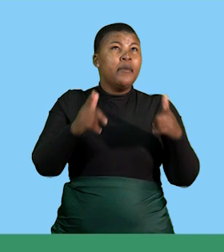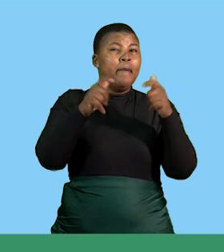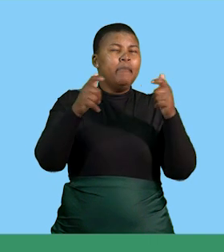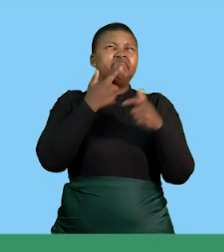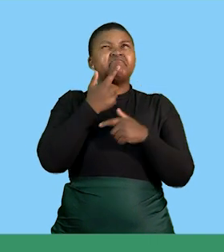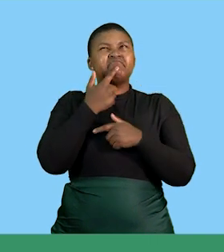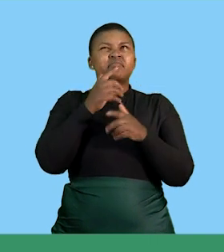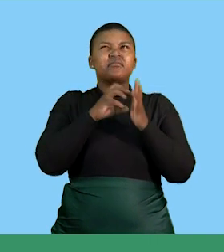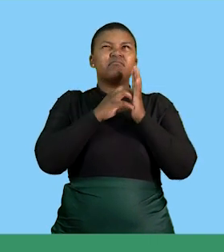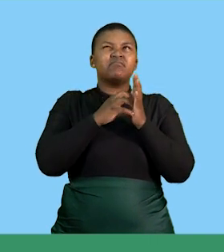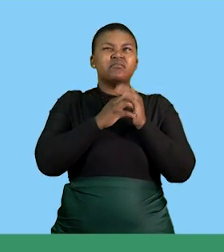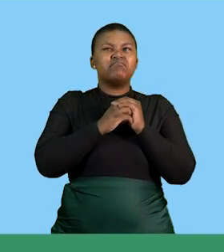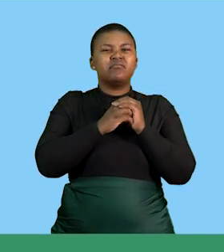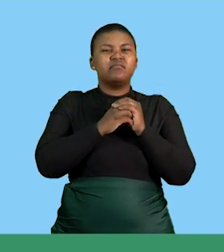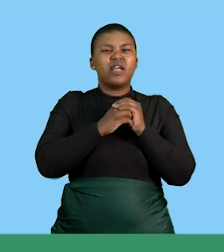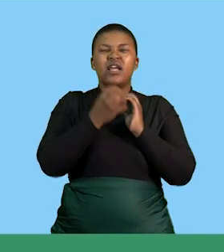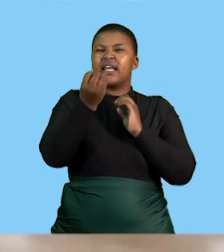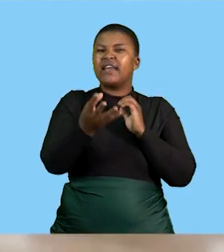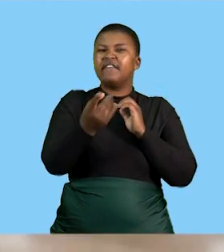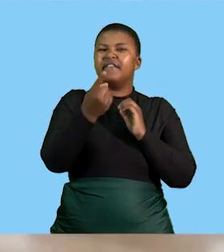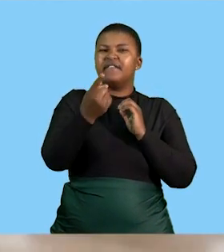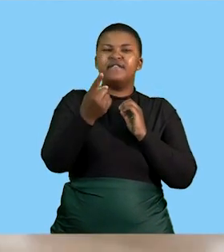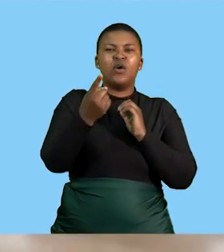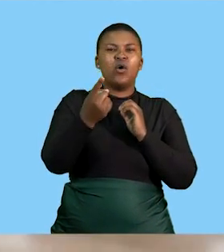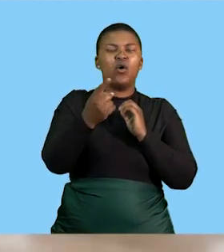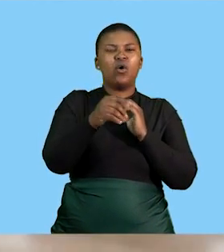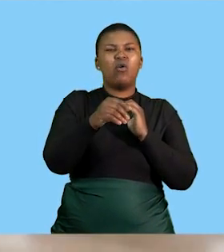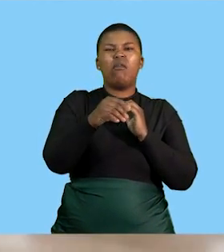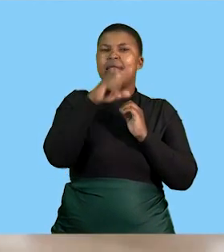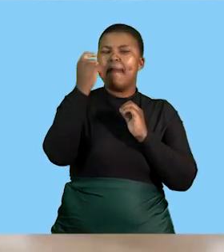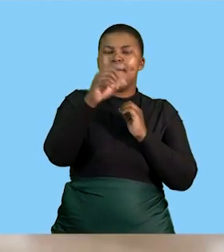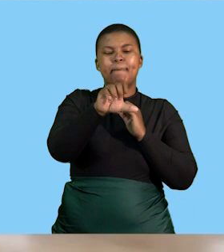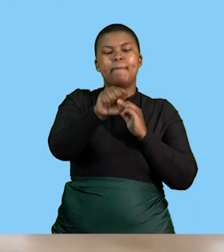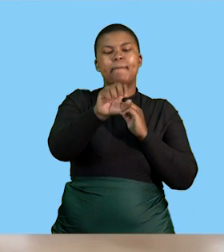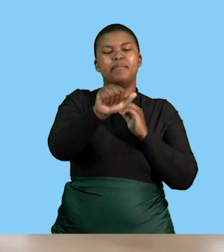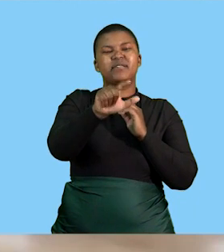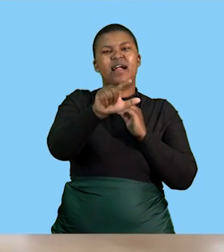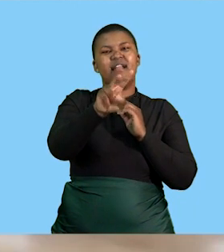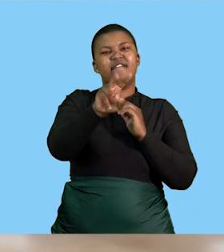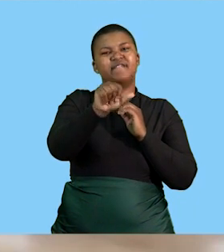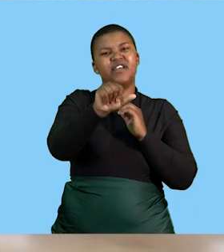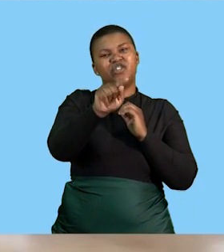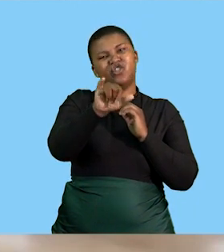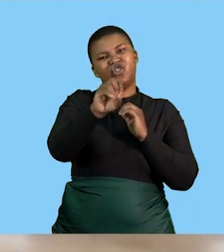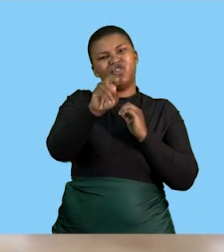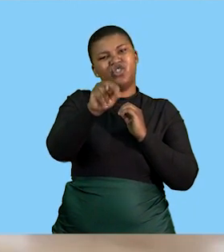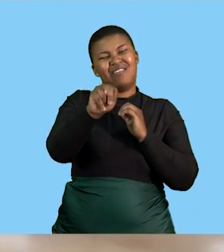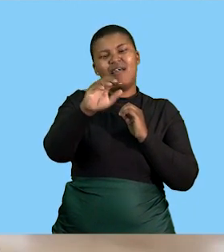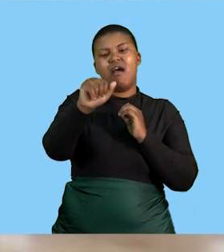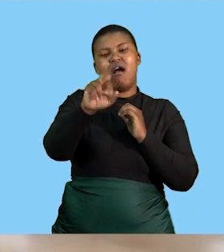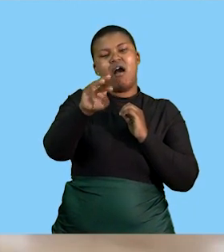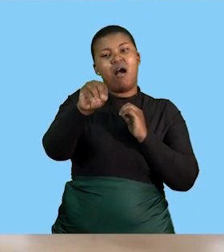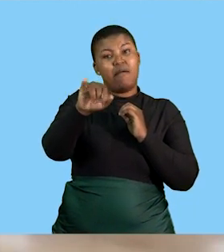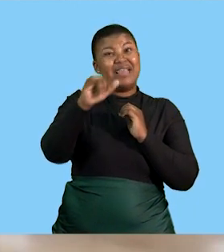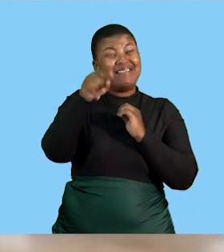is Meals on Wheels, Salvation Army, which is international organization which